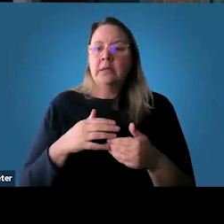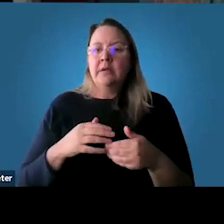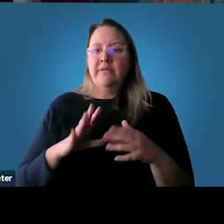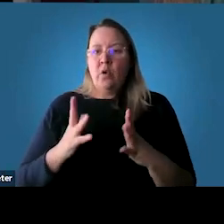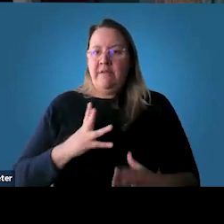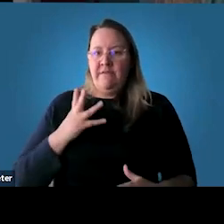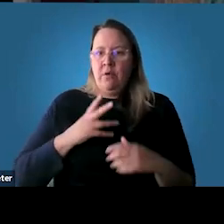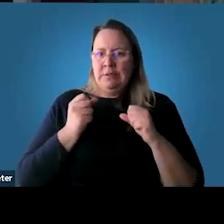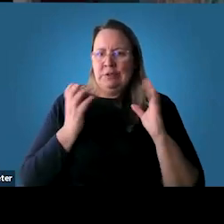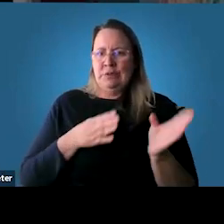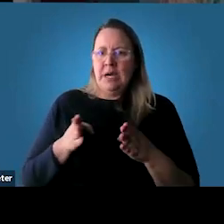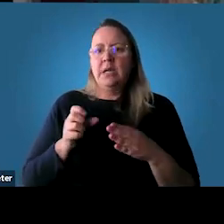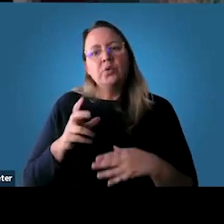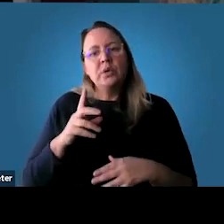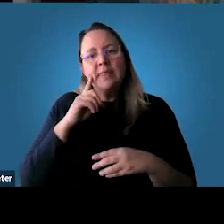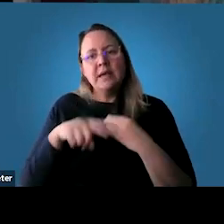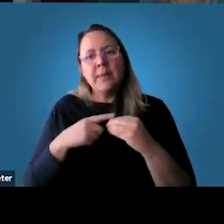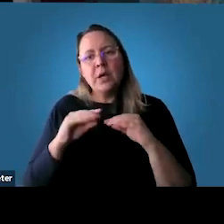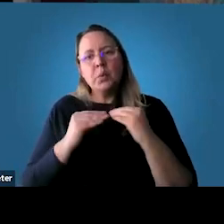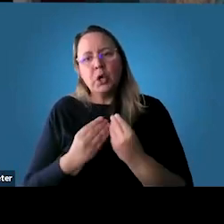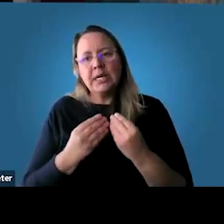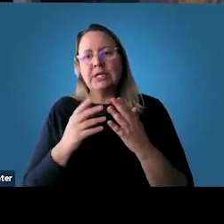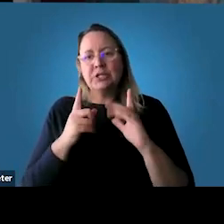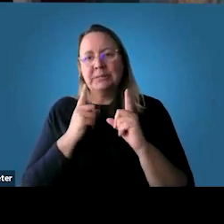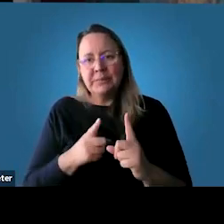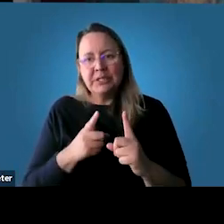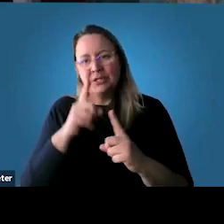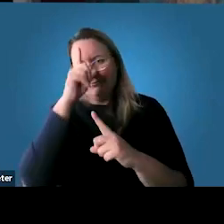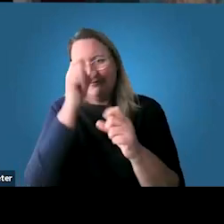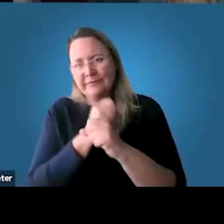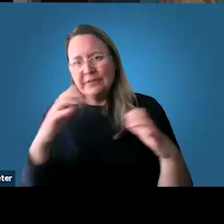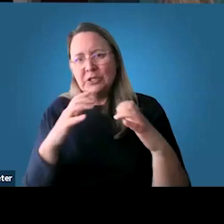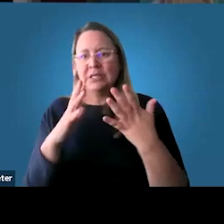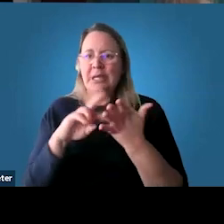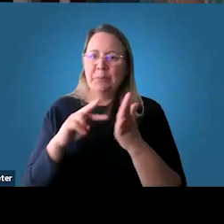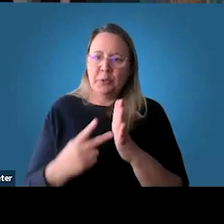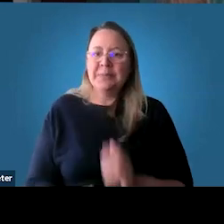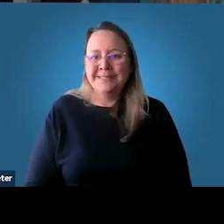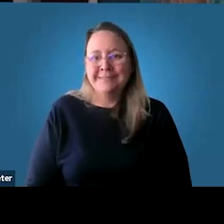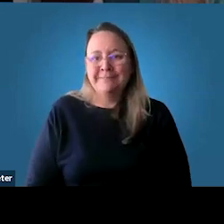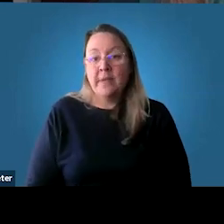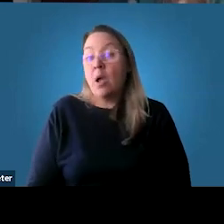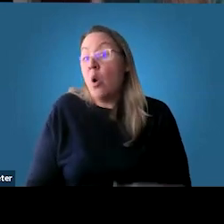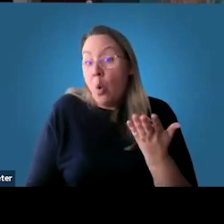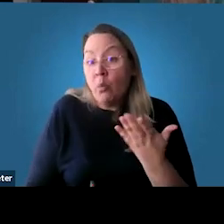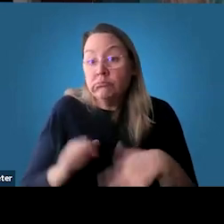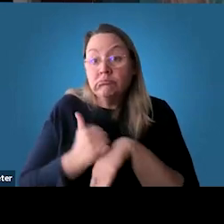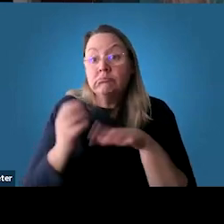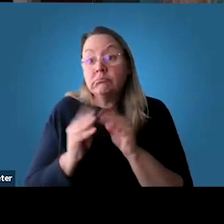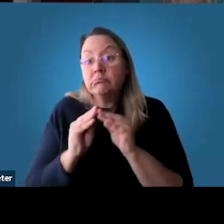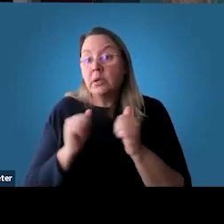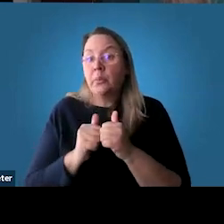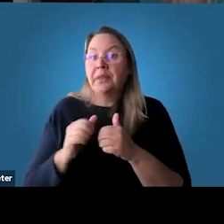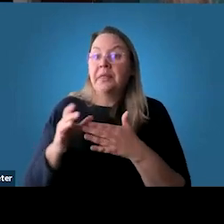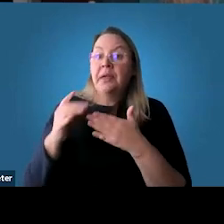formal strategy, you can look to your organization's mission, vision, and purpose. Or you can even set up meetings with senior leadership